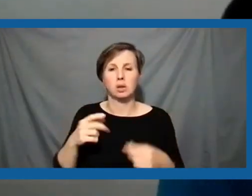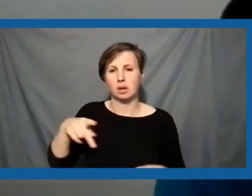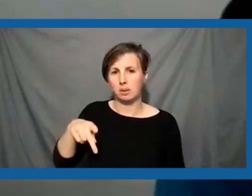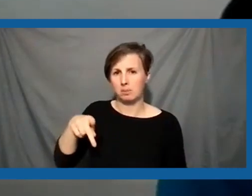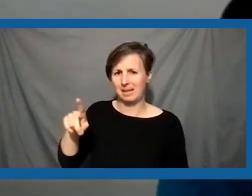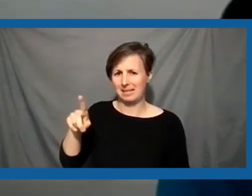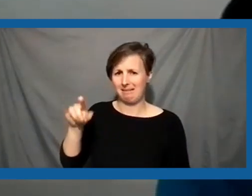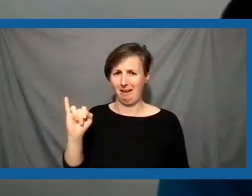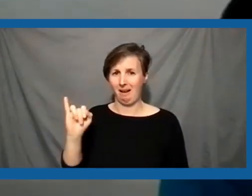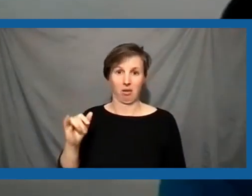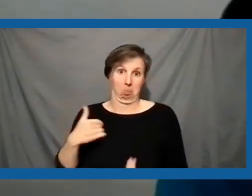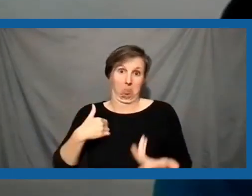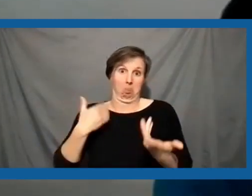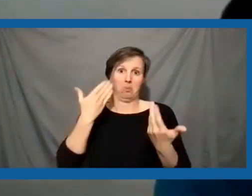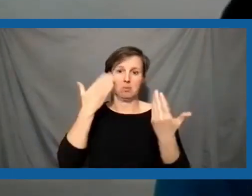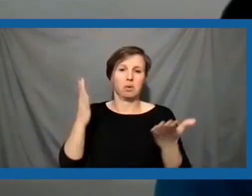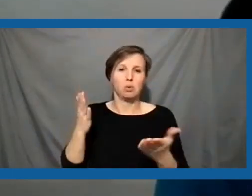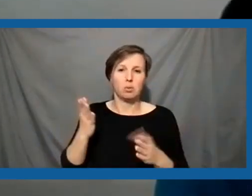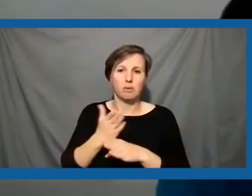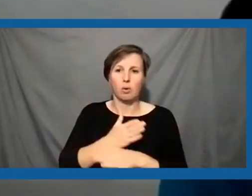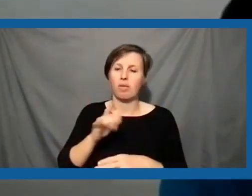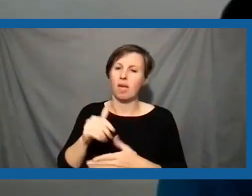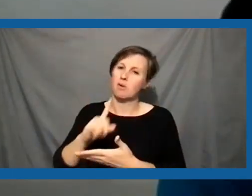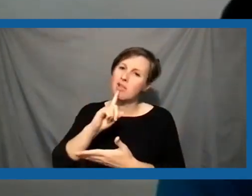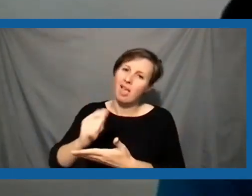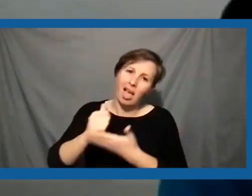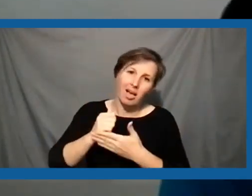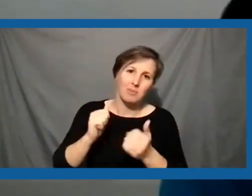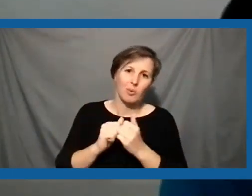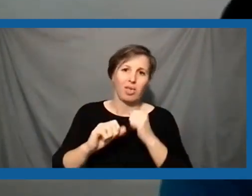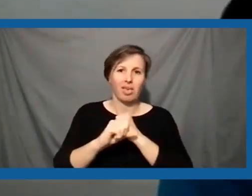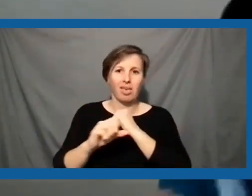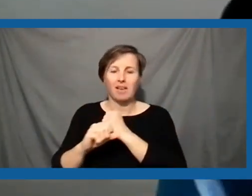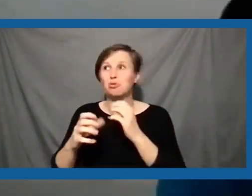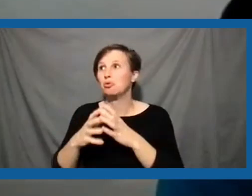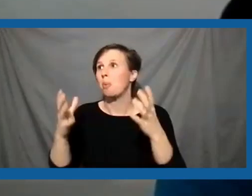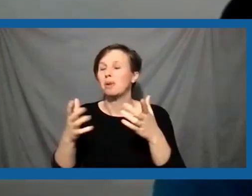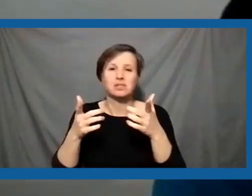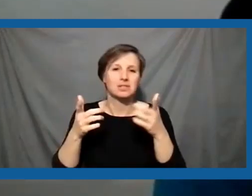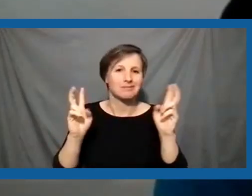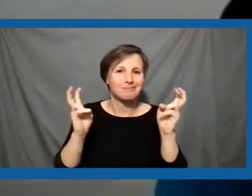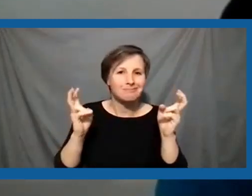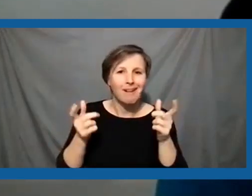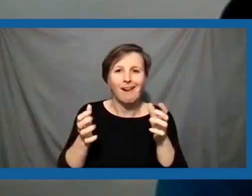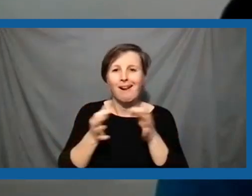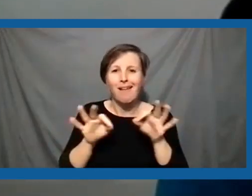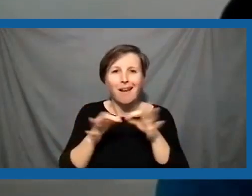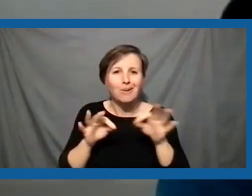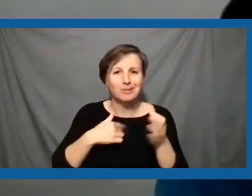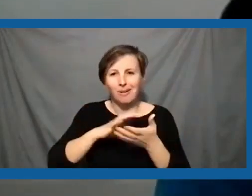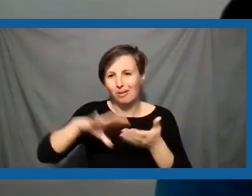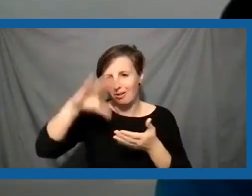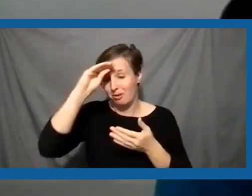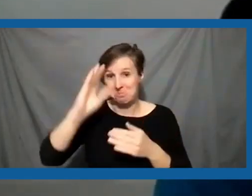had never heard of before, was valuable in canvassing. There's so much language that I learned that I never knew before. And it's a great